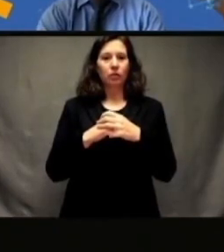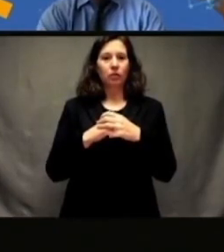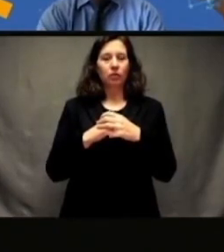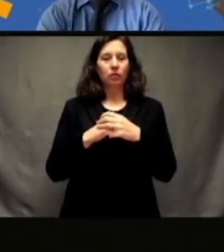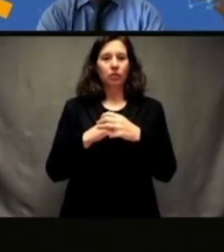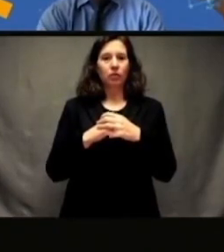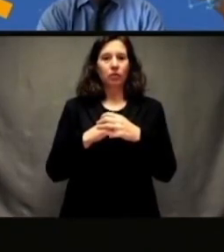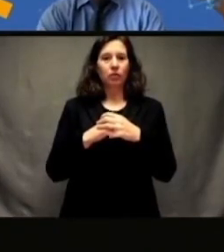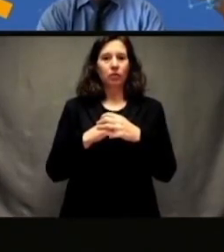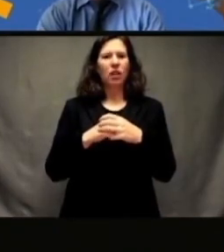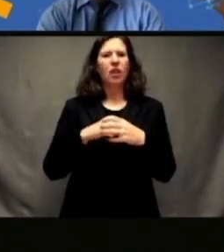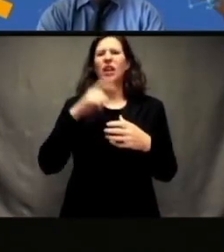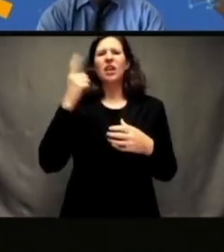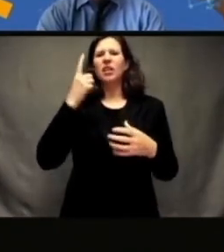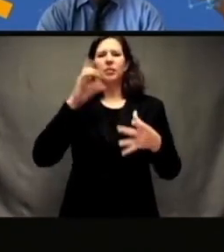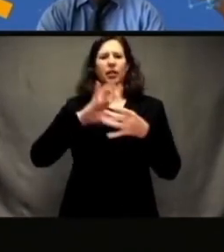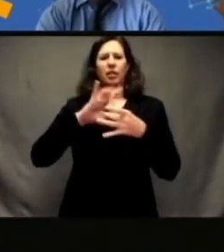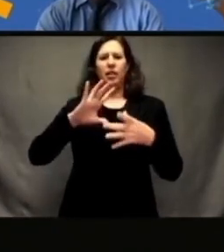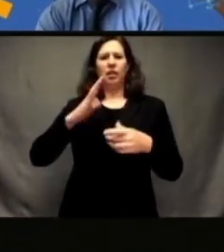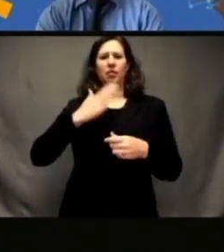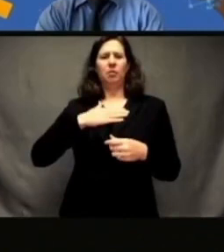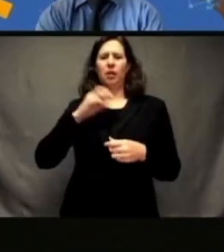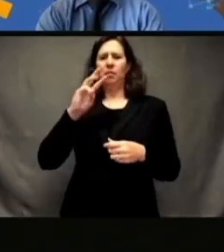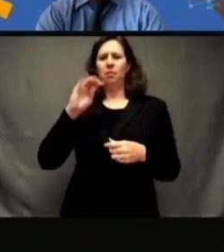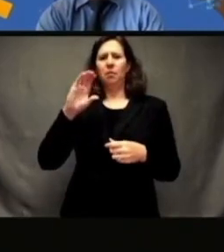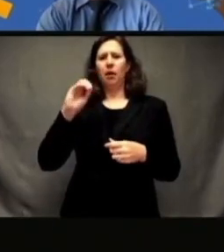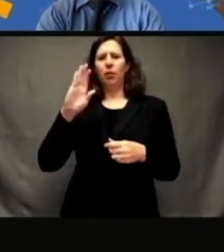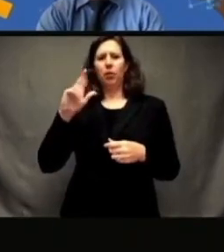Something is disconnecting my microbit.